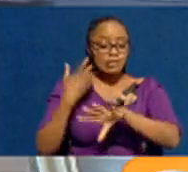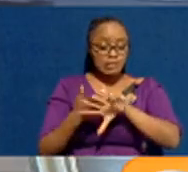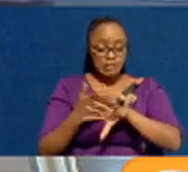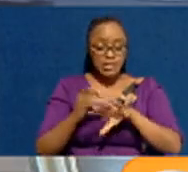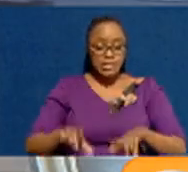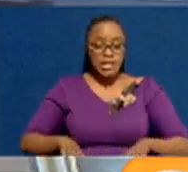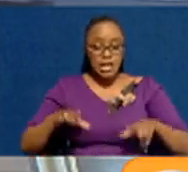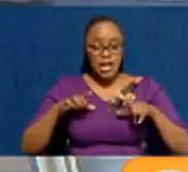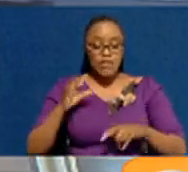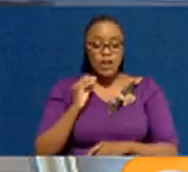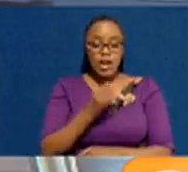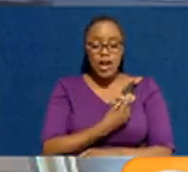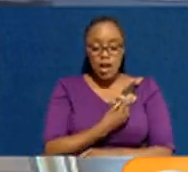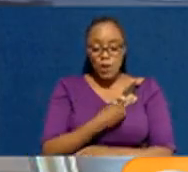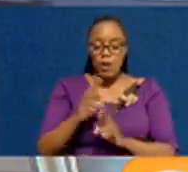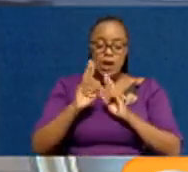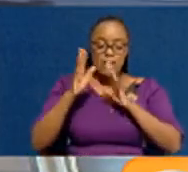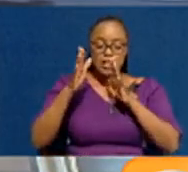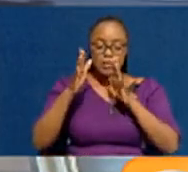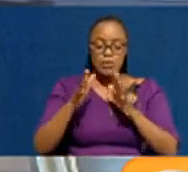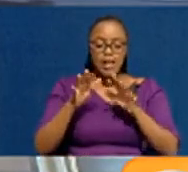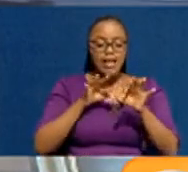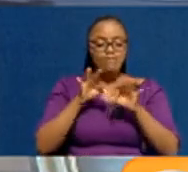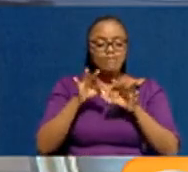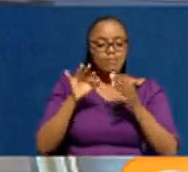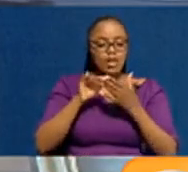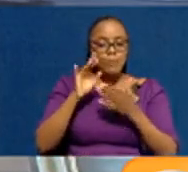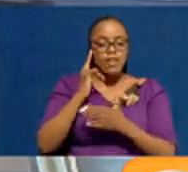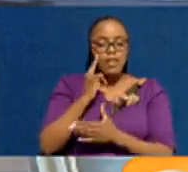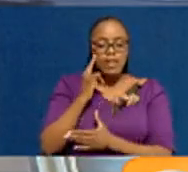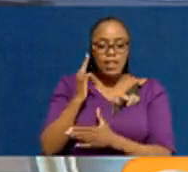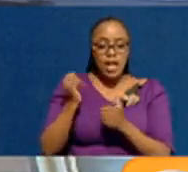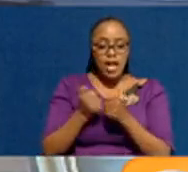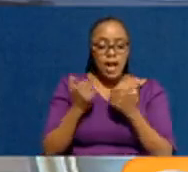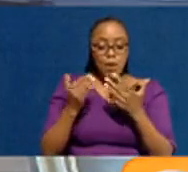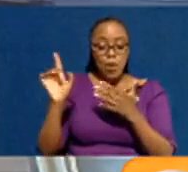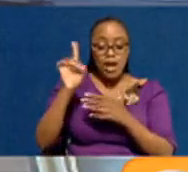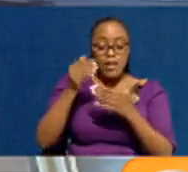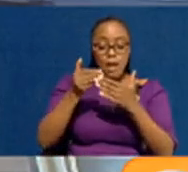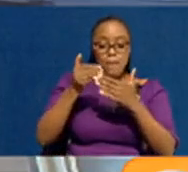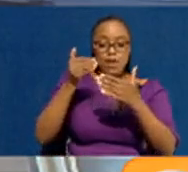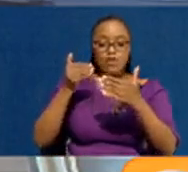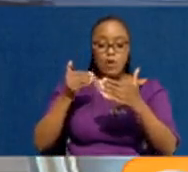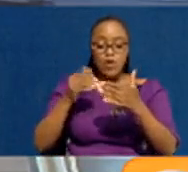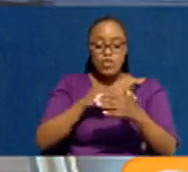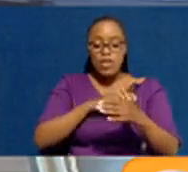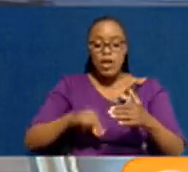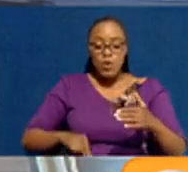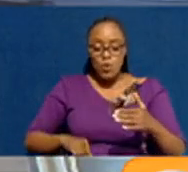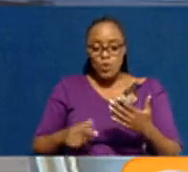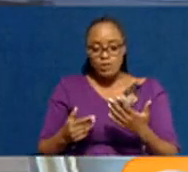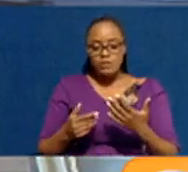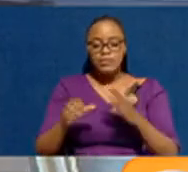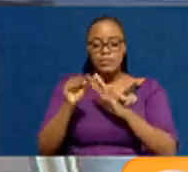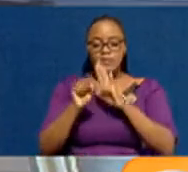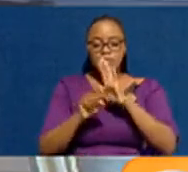life. Our very own Ayub Abdikadir with more on the memorial held a day before the Queen's state